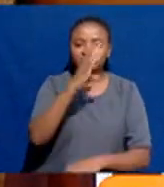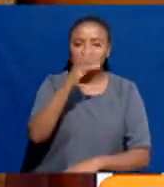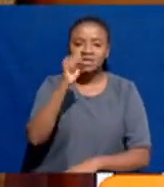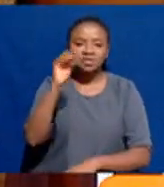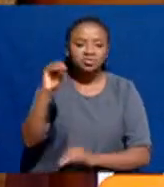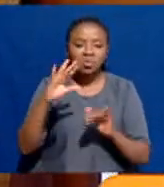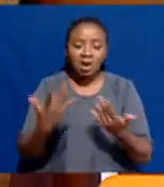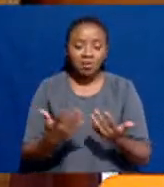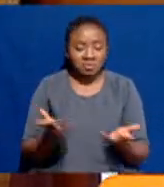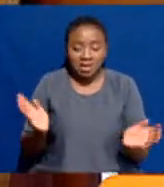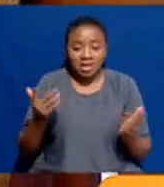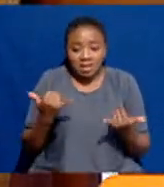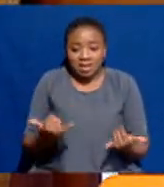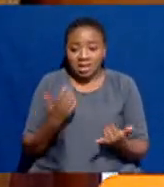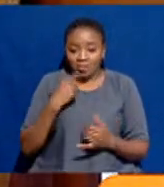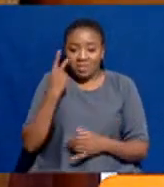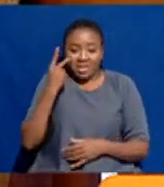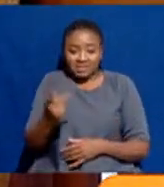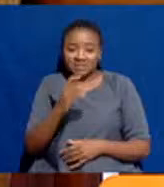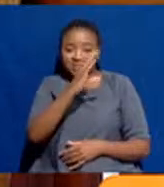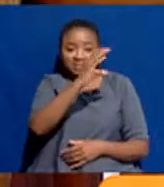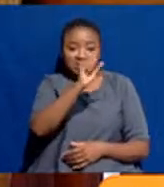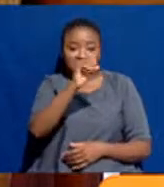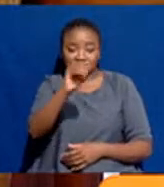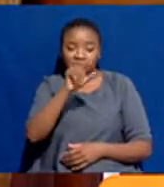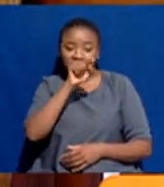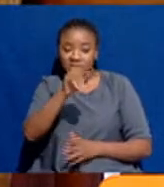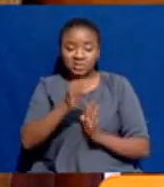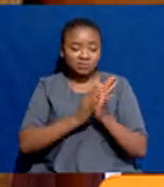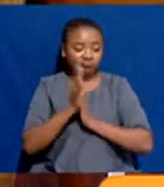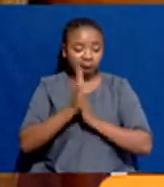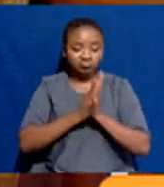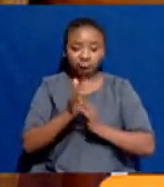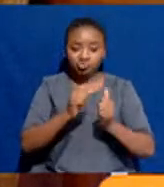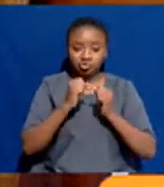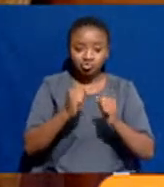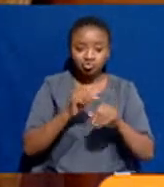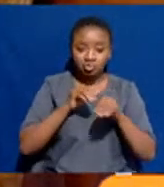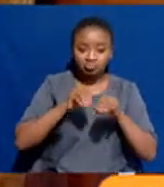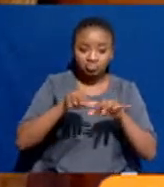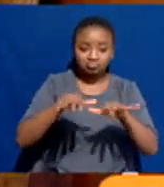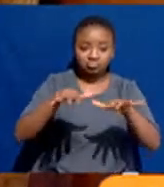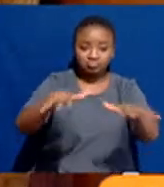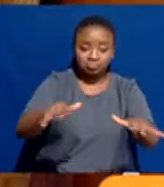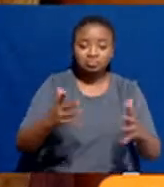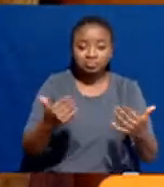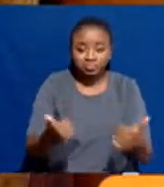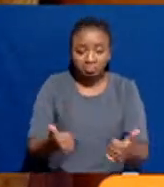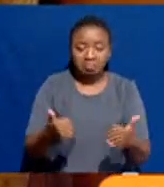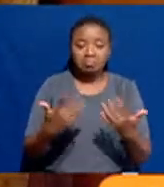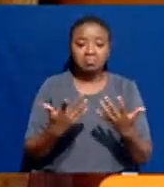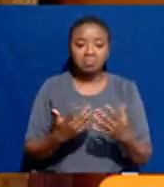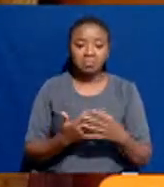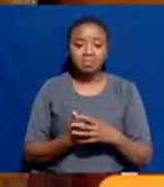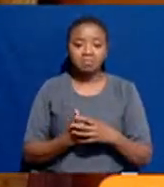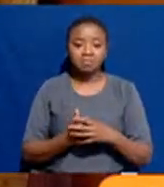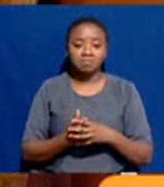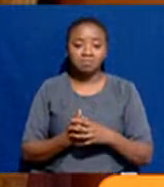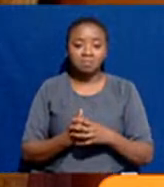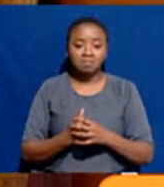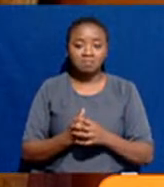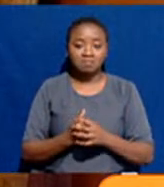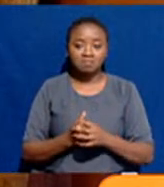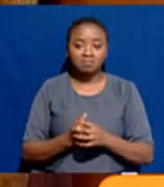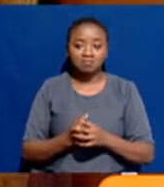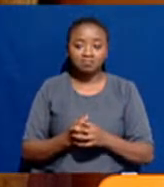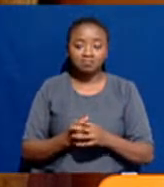you ask me. Yeah. You know, they are very, very well organized, the human rights groups, the social justice